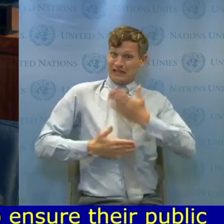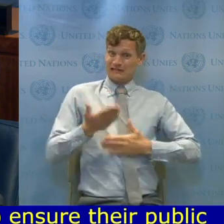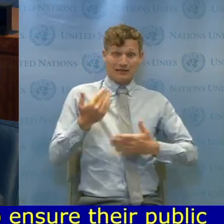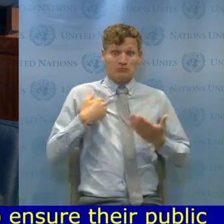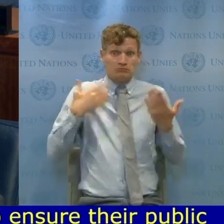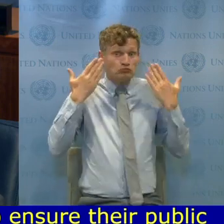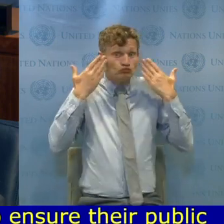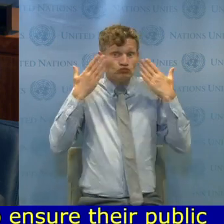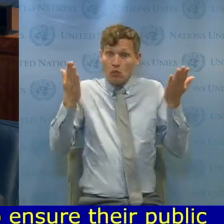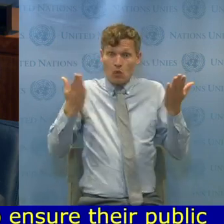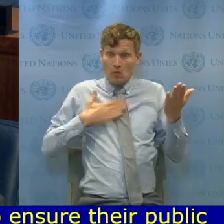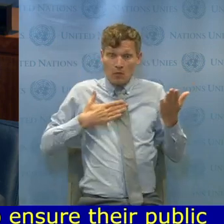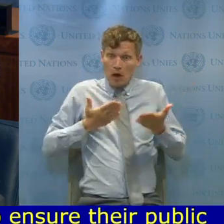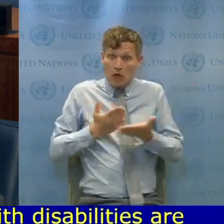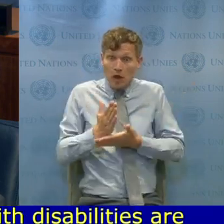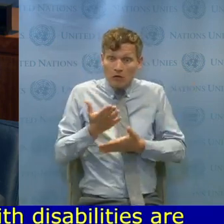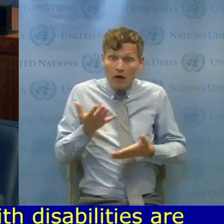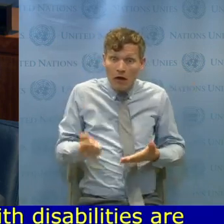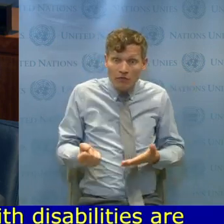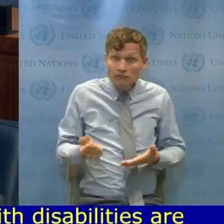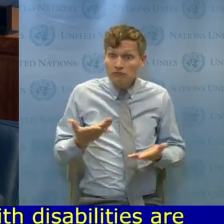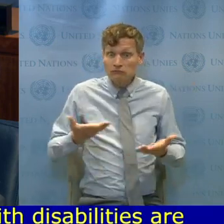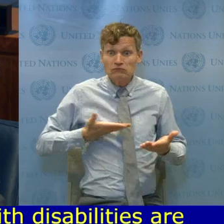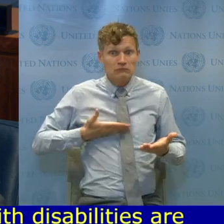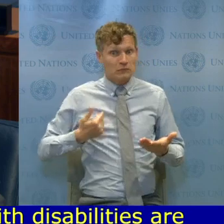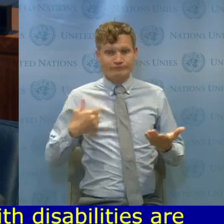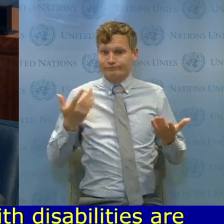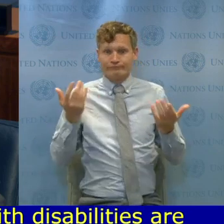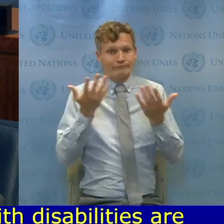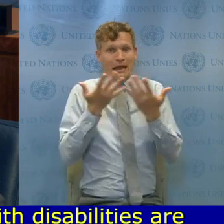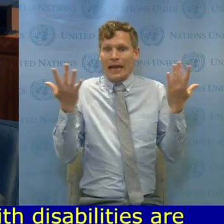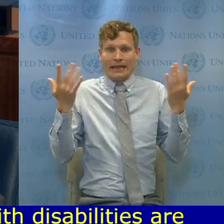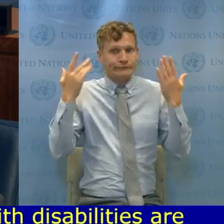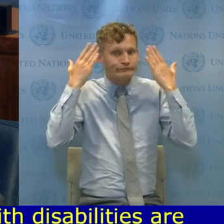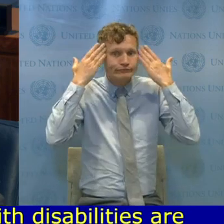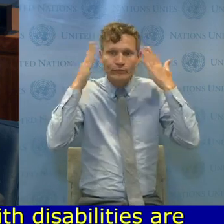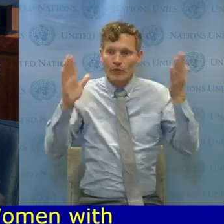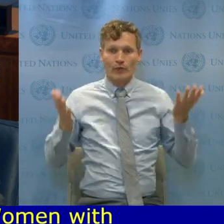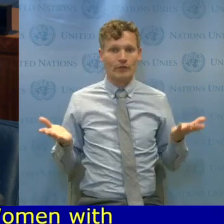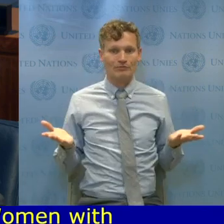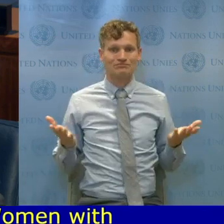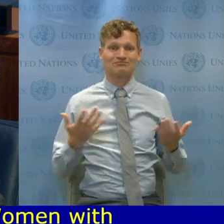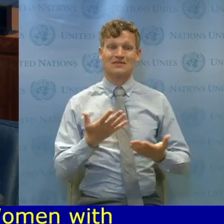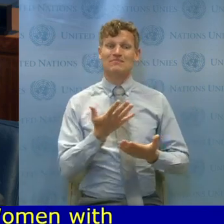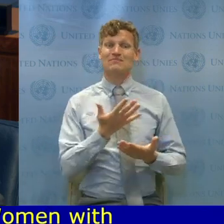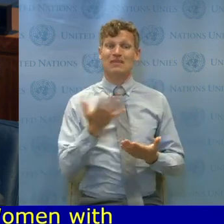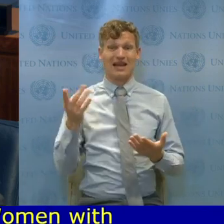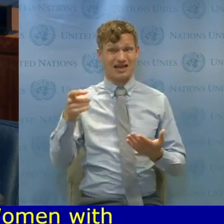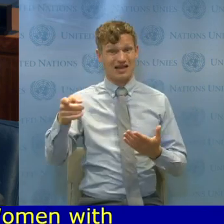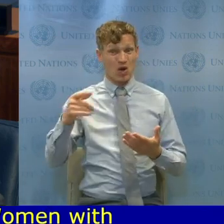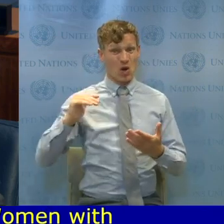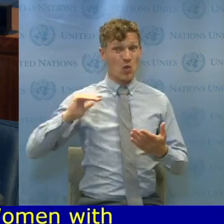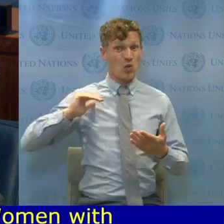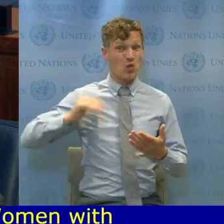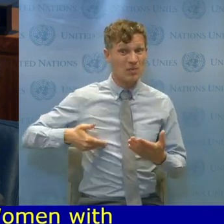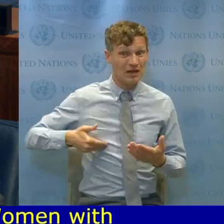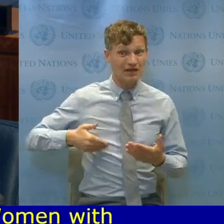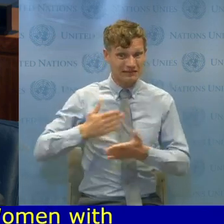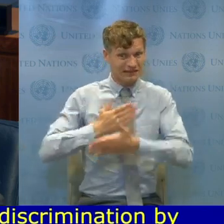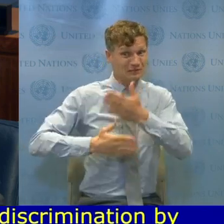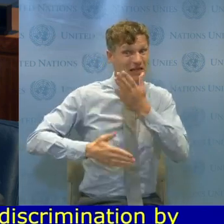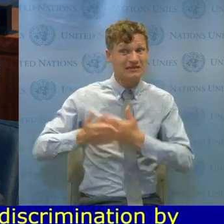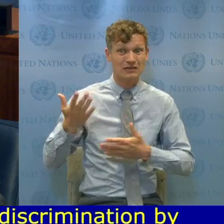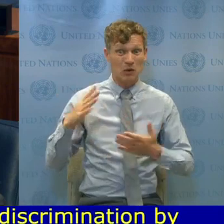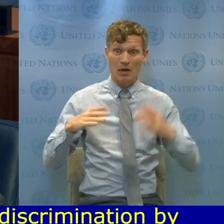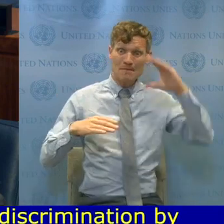to discrimination by men, by traditions and social norms. We also call upon the international